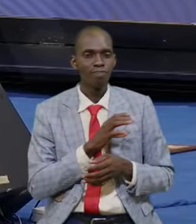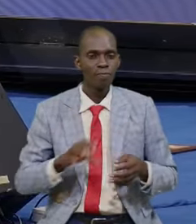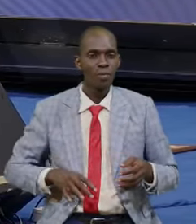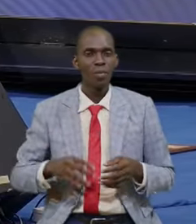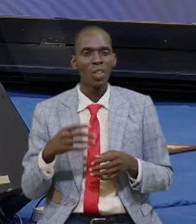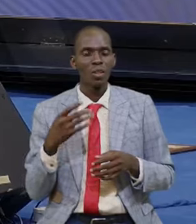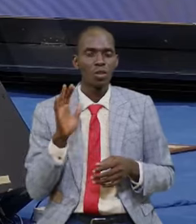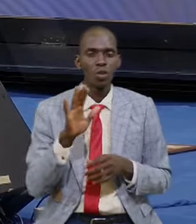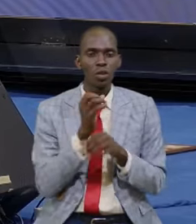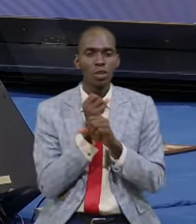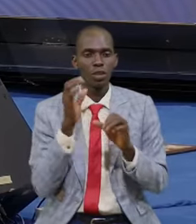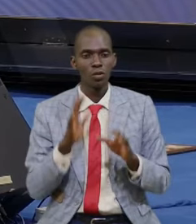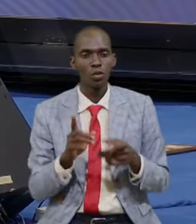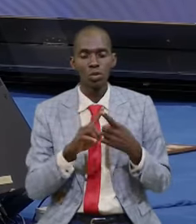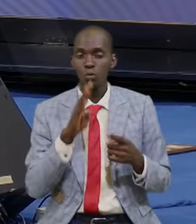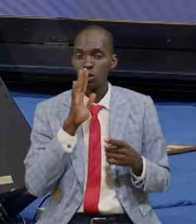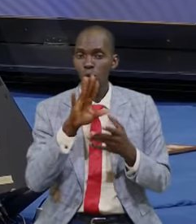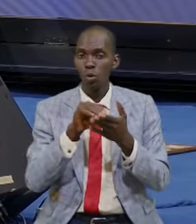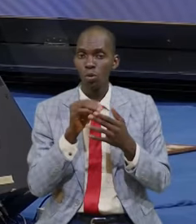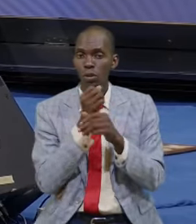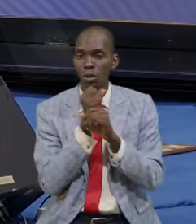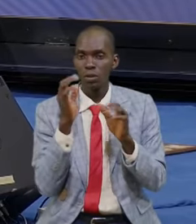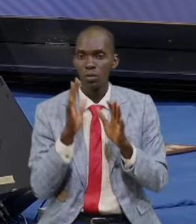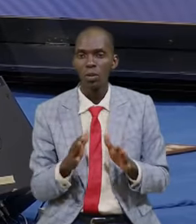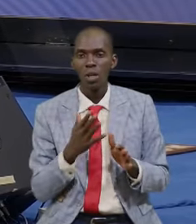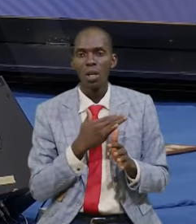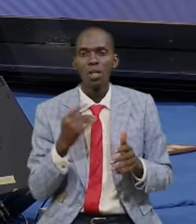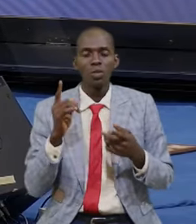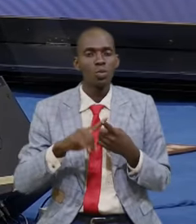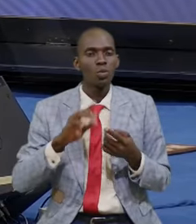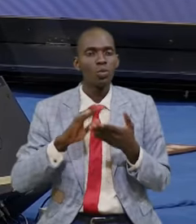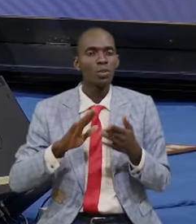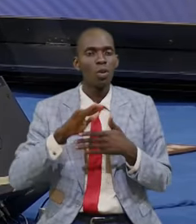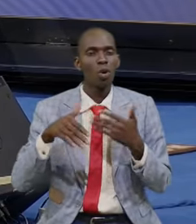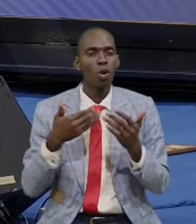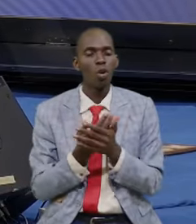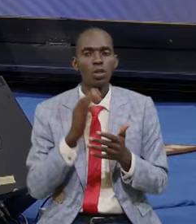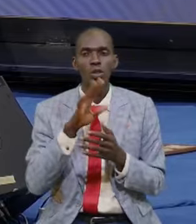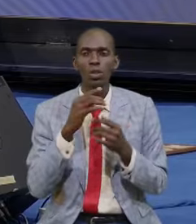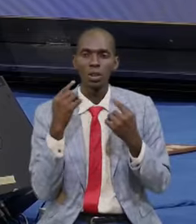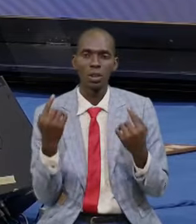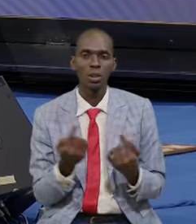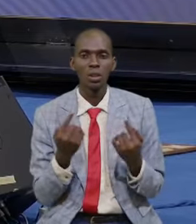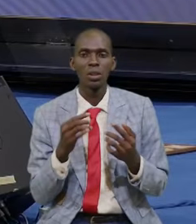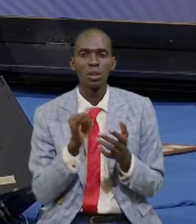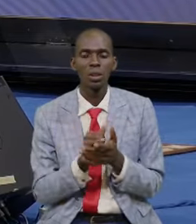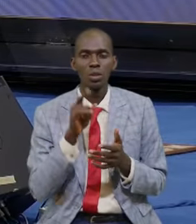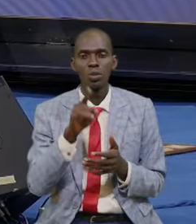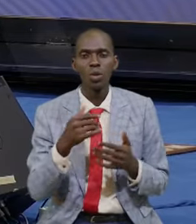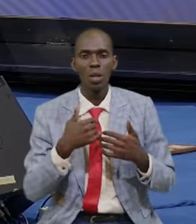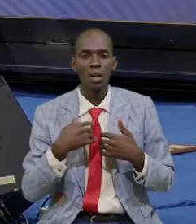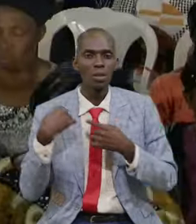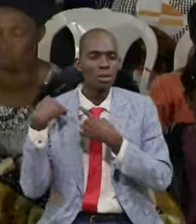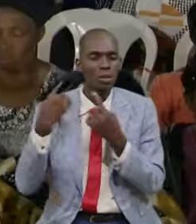your Savior and to forgive all the sins you have ever committed, raise up